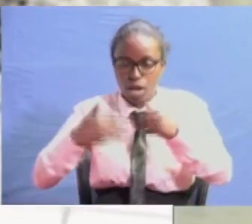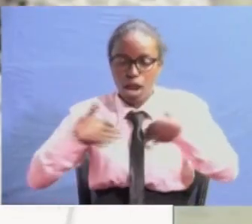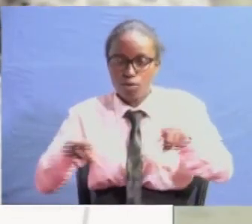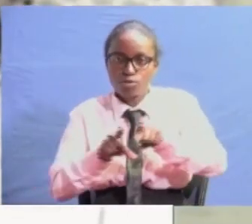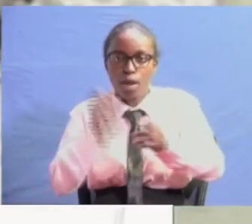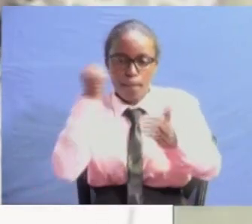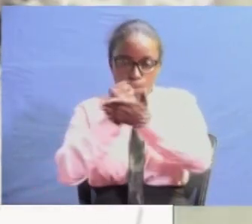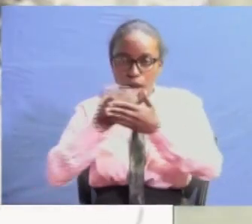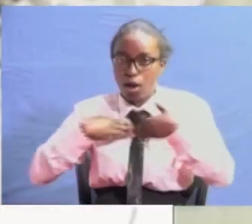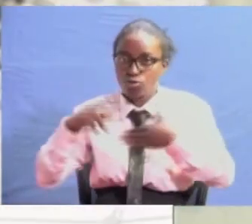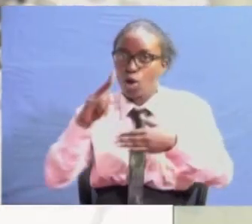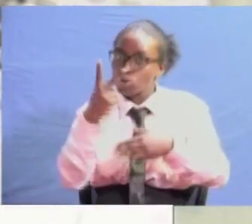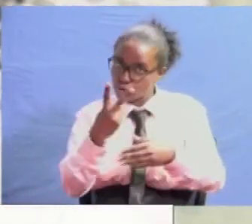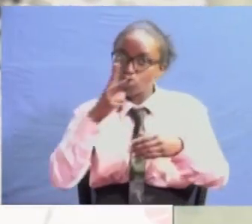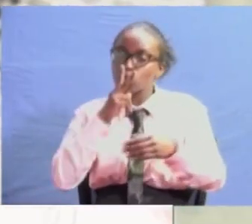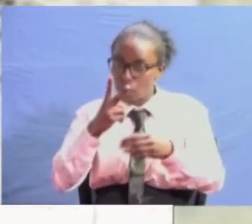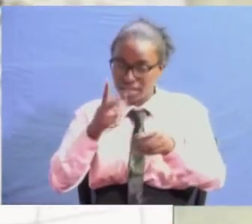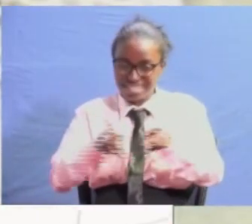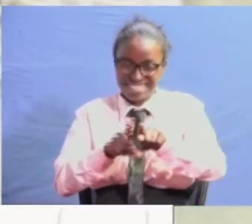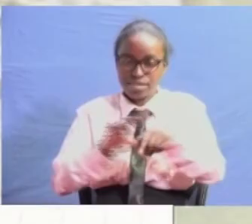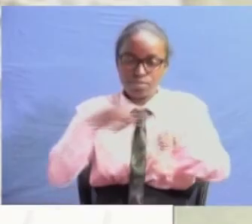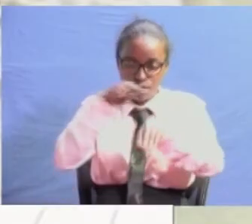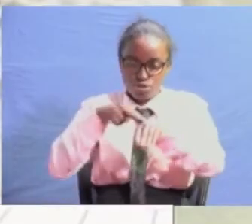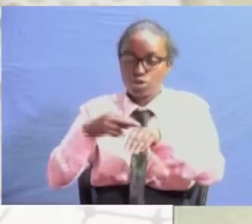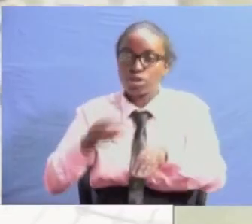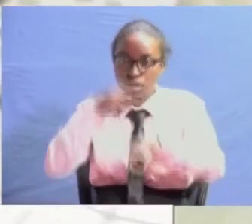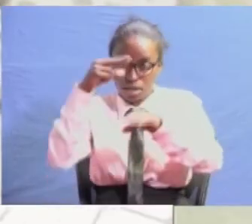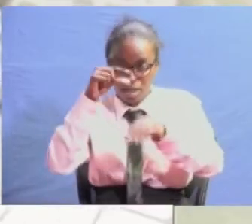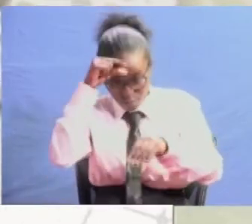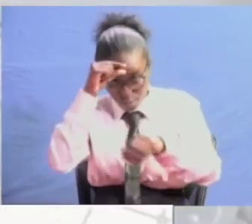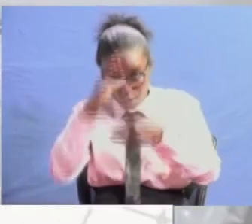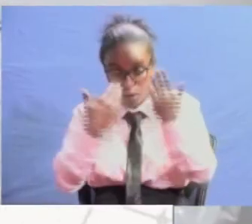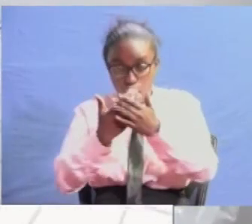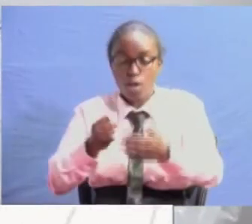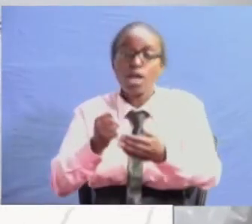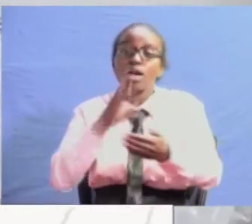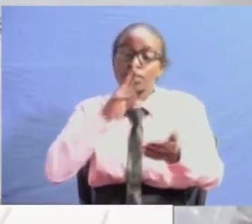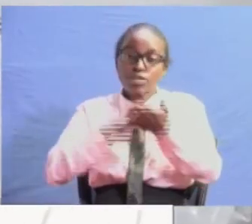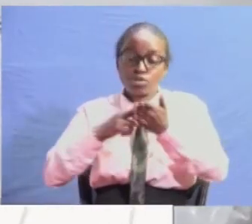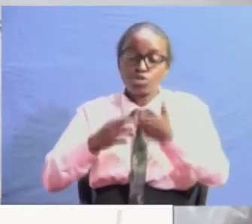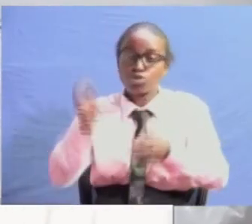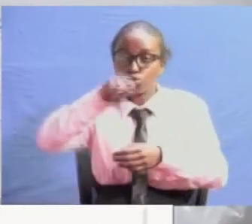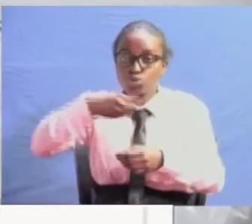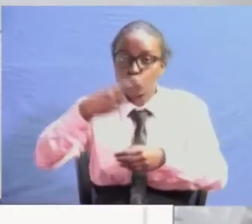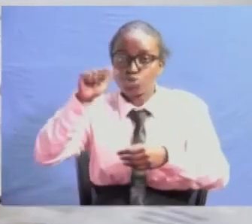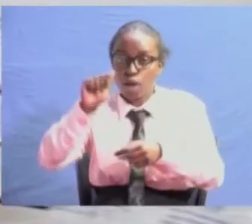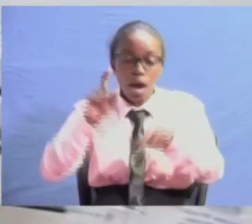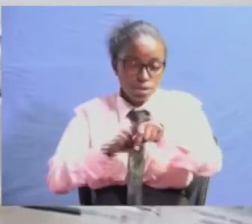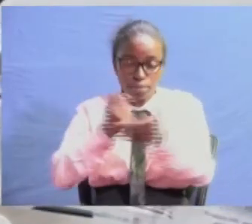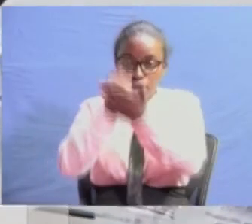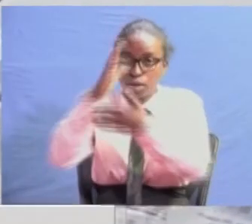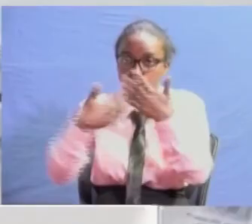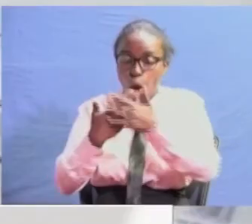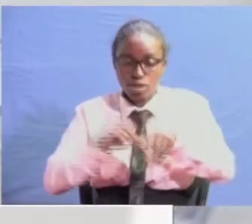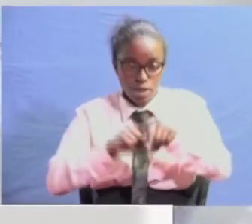over 200 devices have been provided by the national government to support the registration of patients into SHA through the assistance of trained community